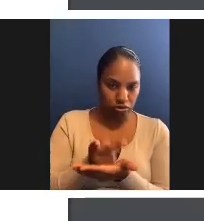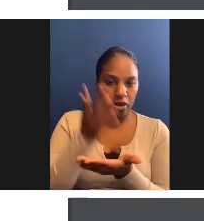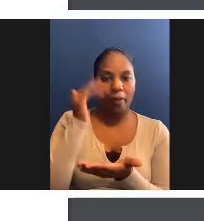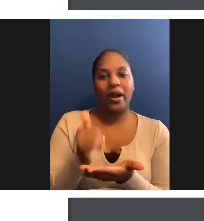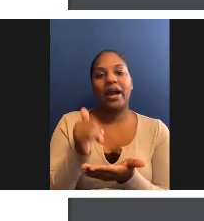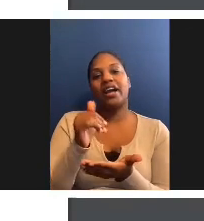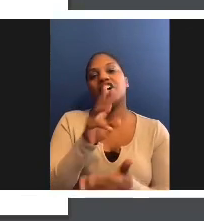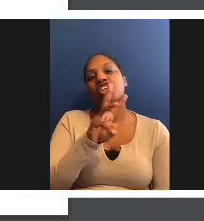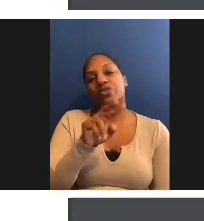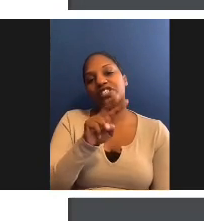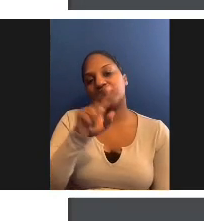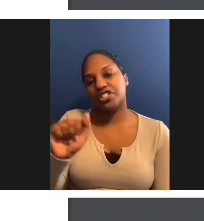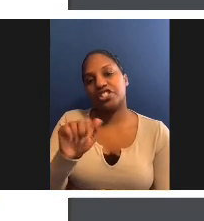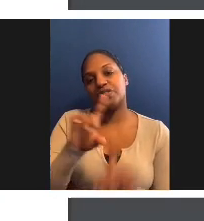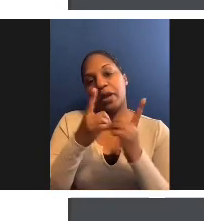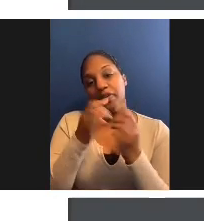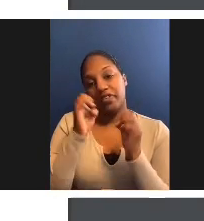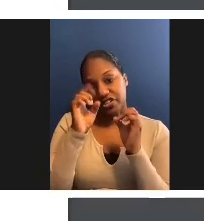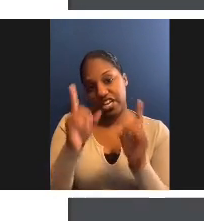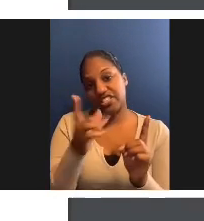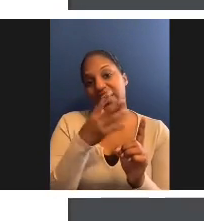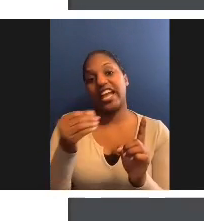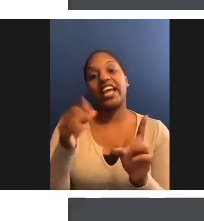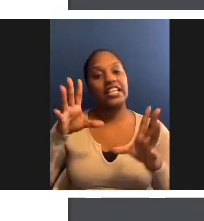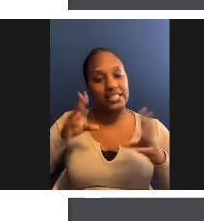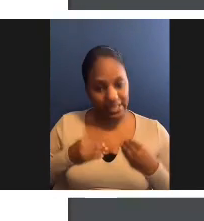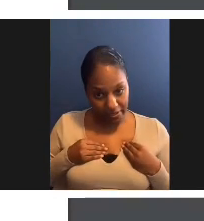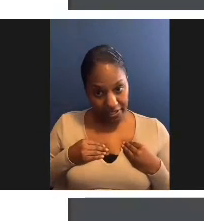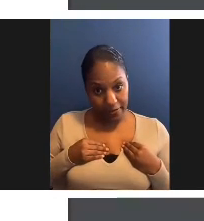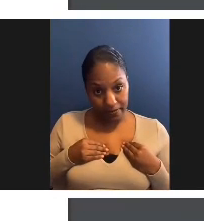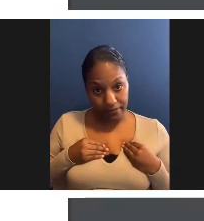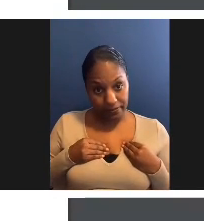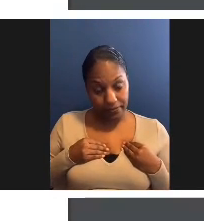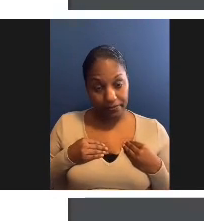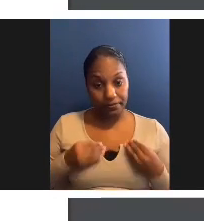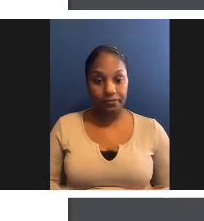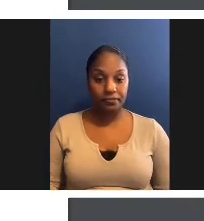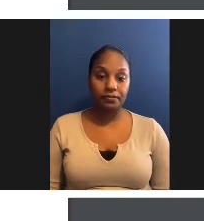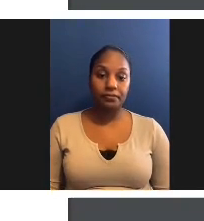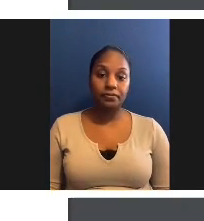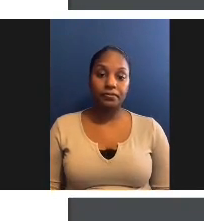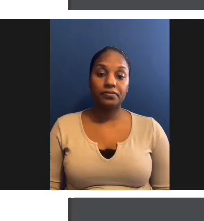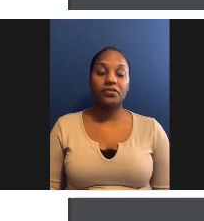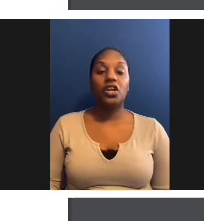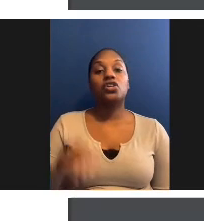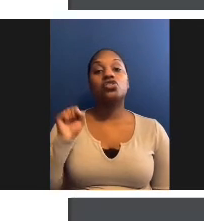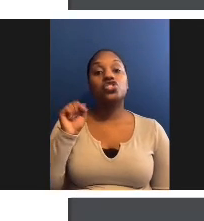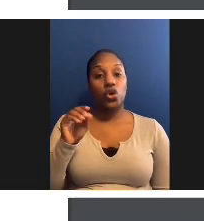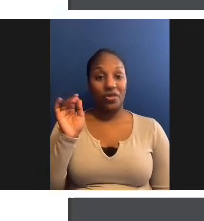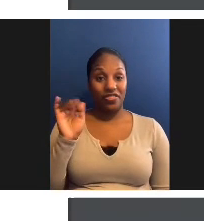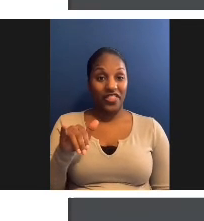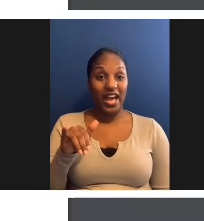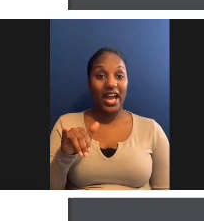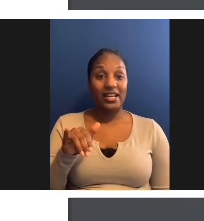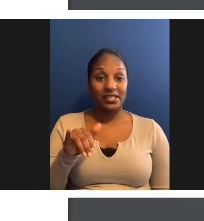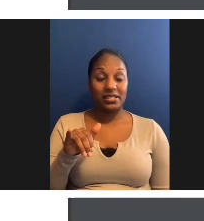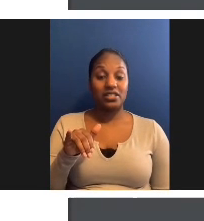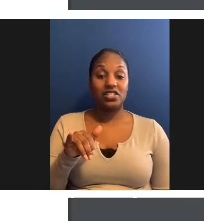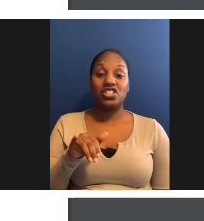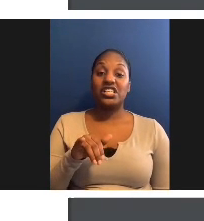Education and have all been accepted. So that, you know, it's a